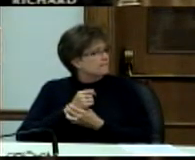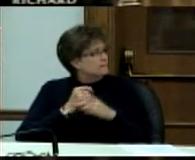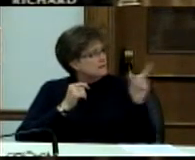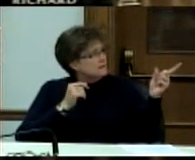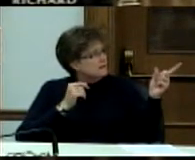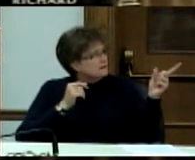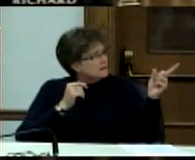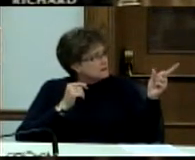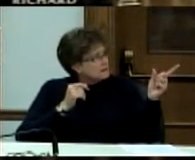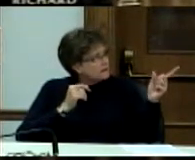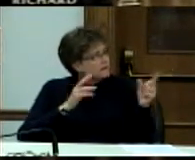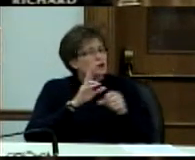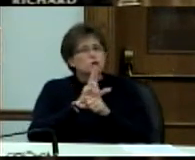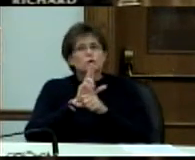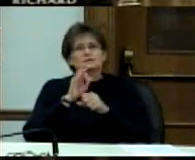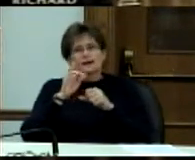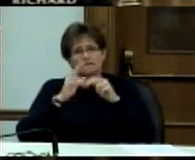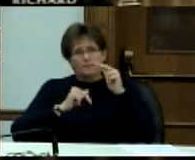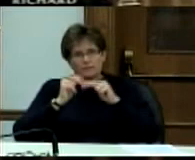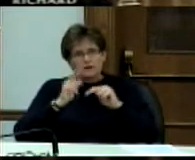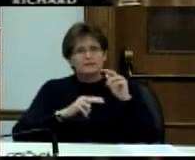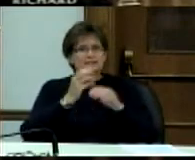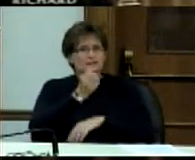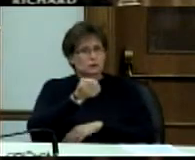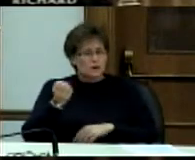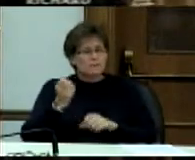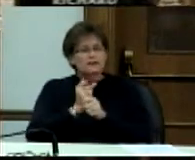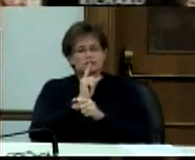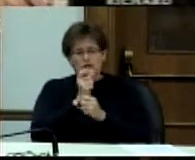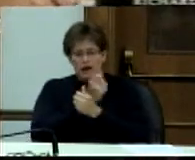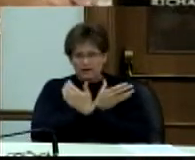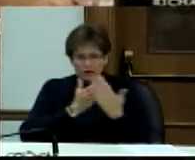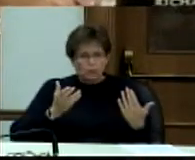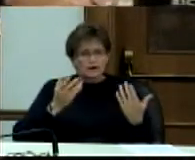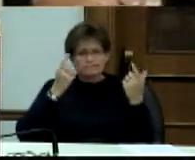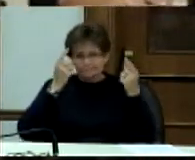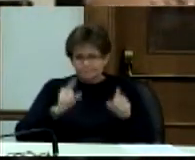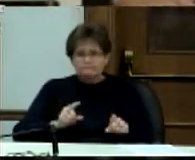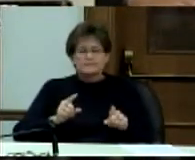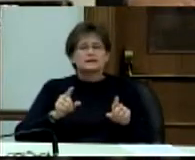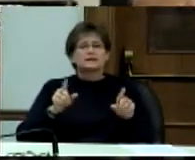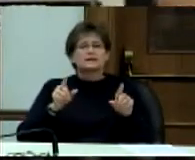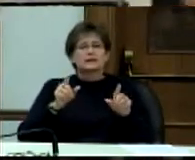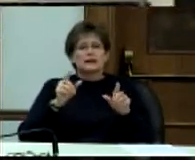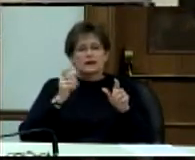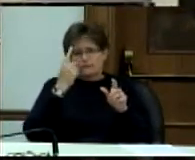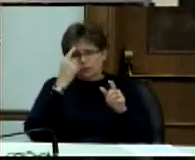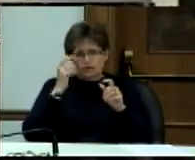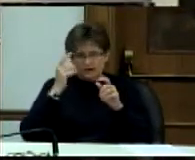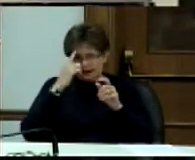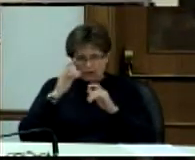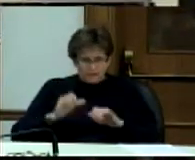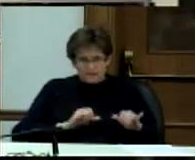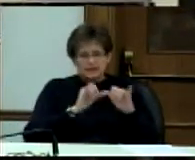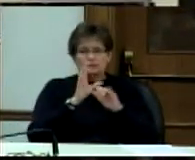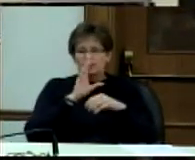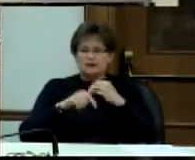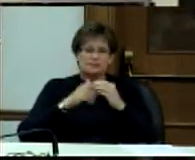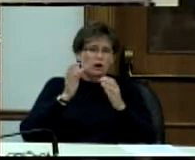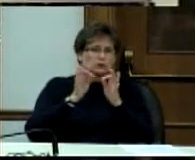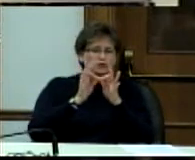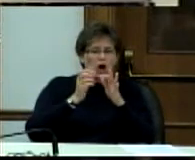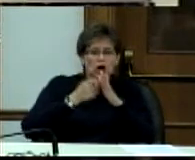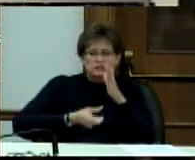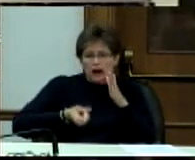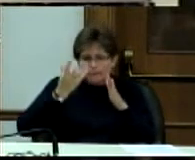Yep. In the 902, the use of facilities and equipment, we made sure everybody was on the same page. We had groups come in and talk about the